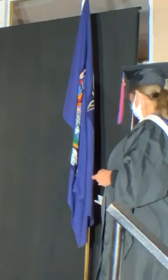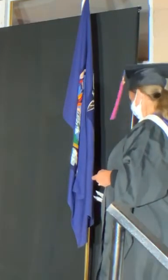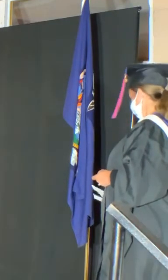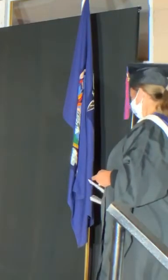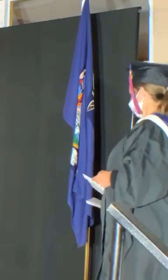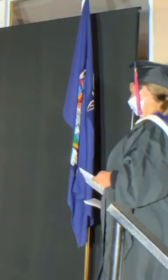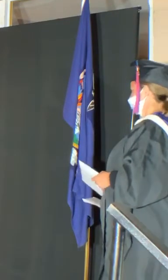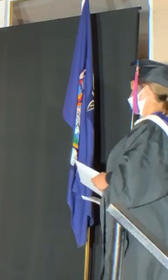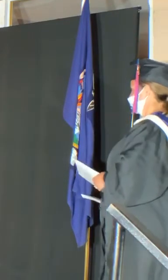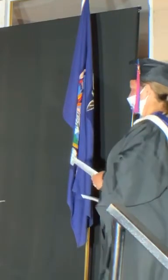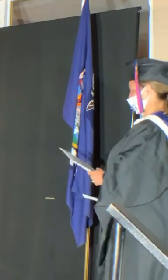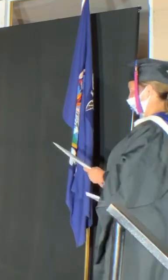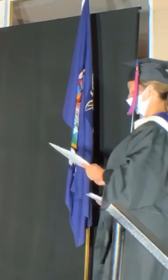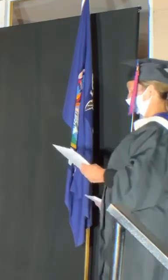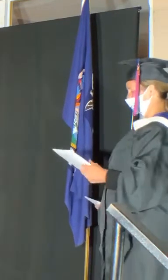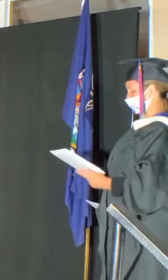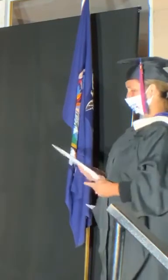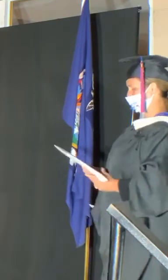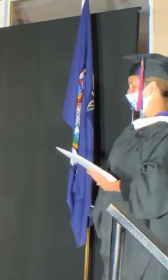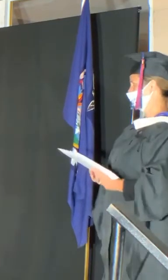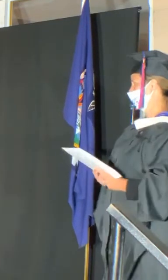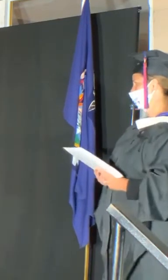Sawyer Nicholas Kantz.